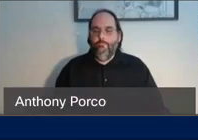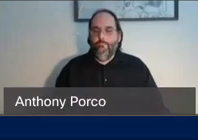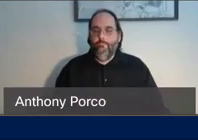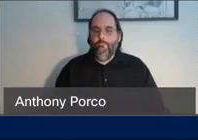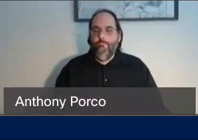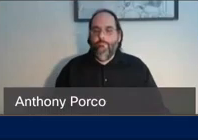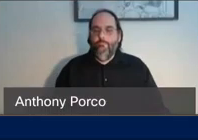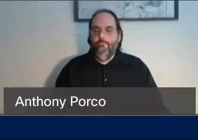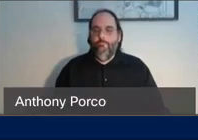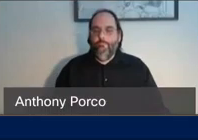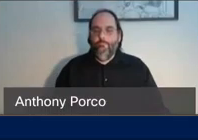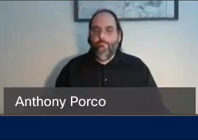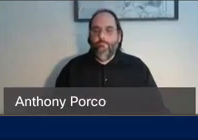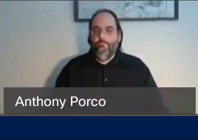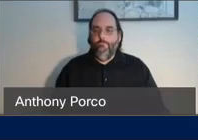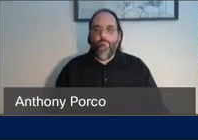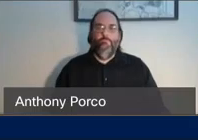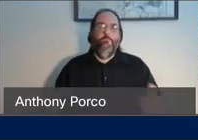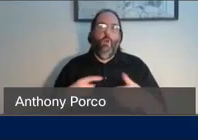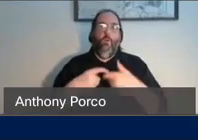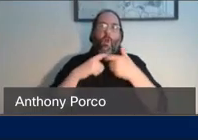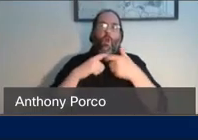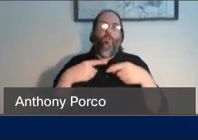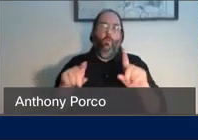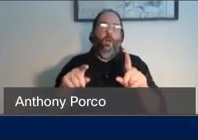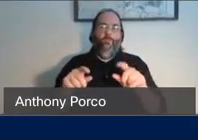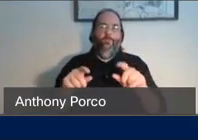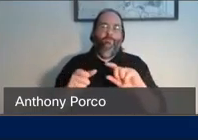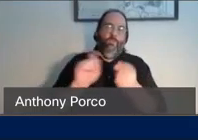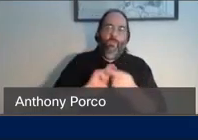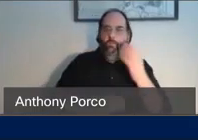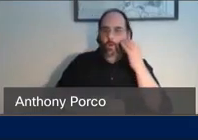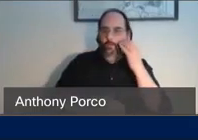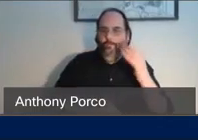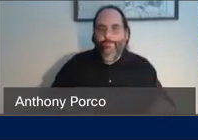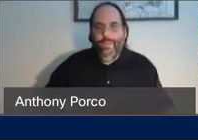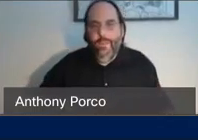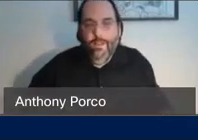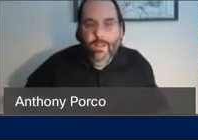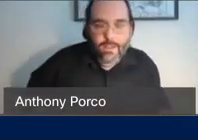Yeah.